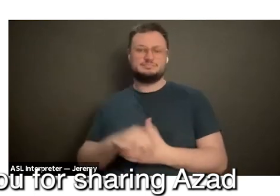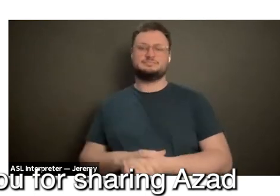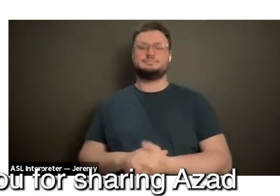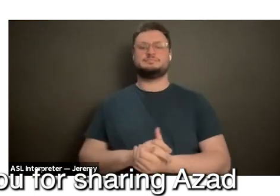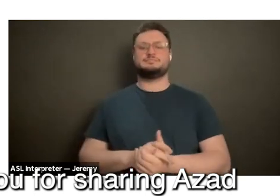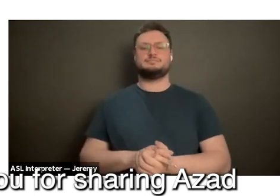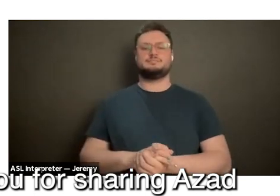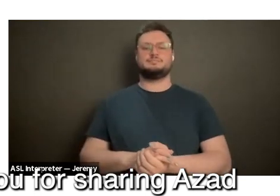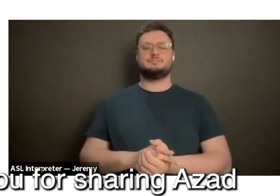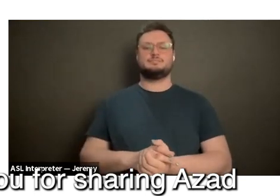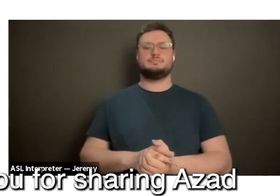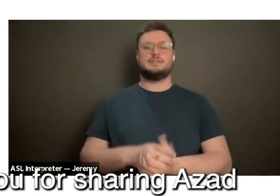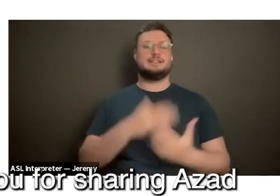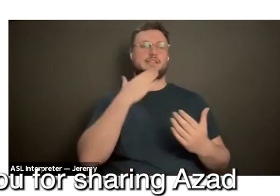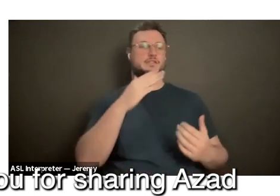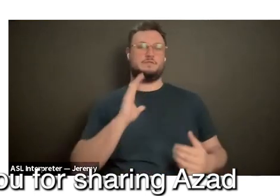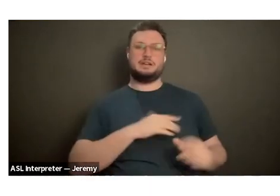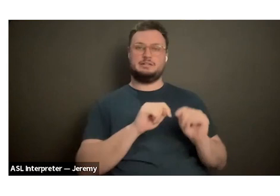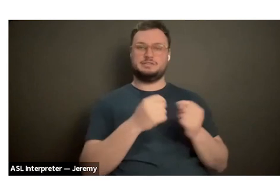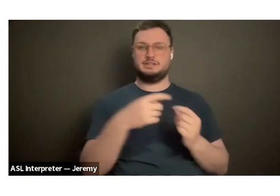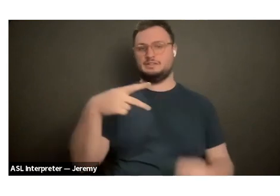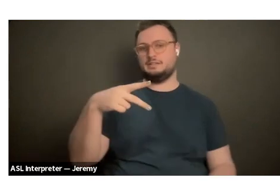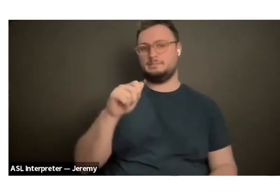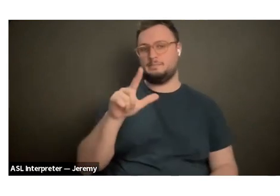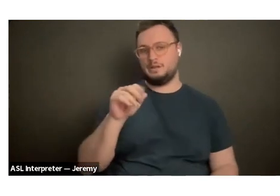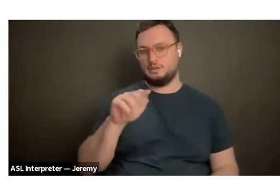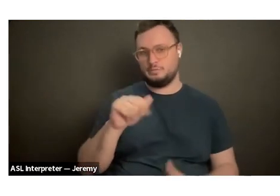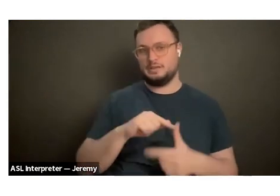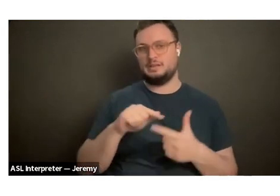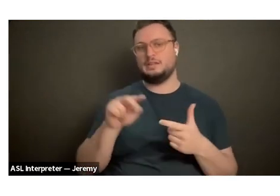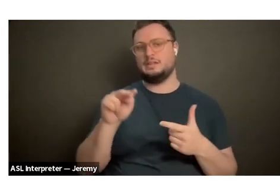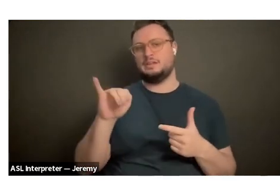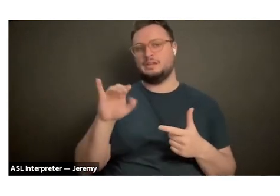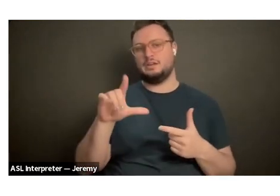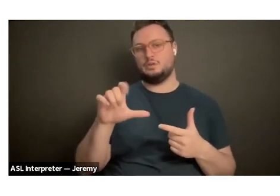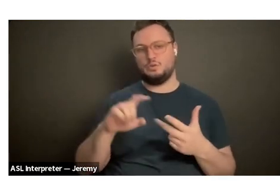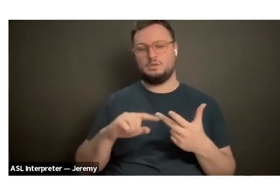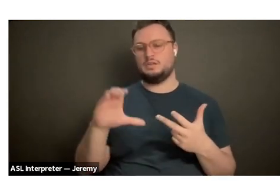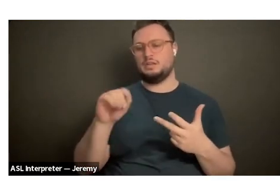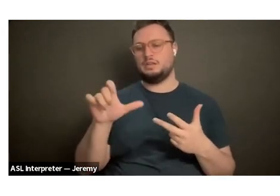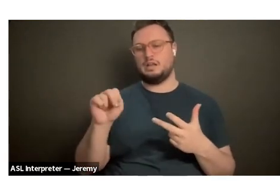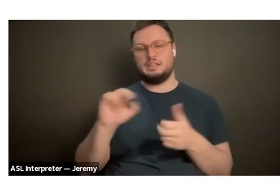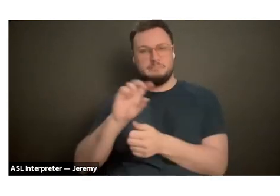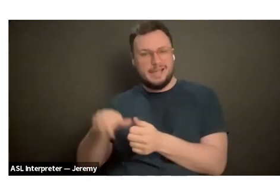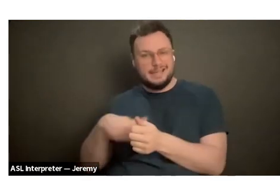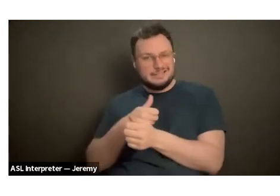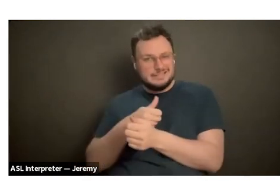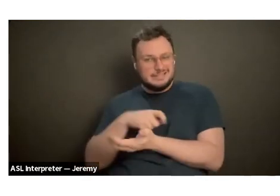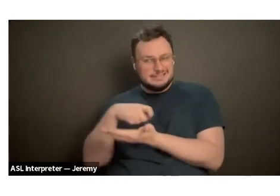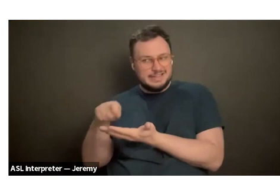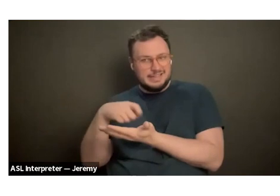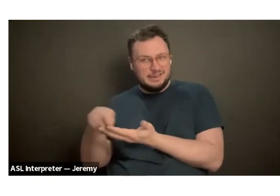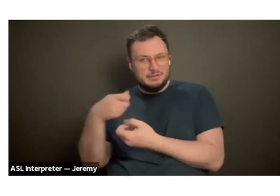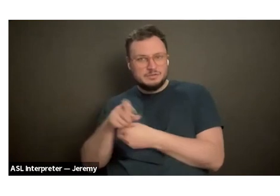for our team, Paloma, Nicole, Colin, behind the scenes, taking notes, making sure everything was